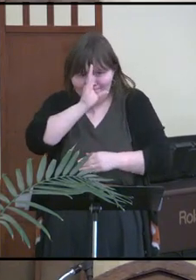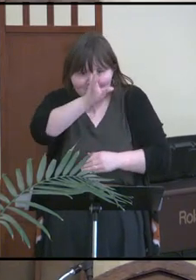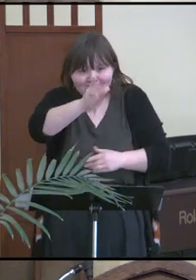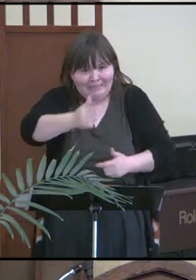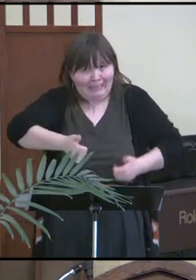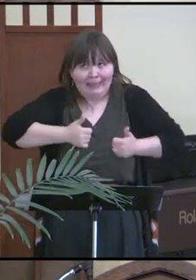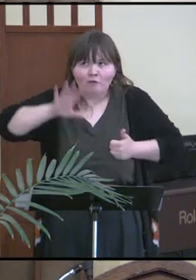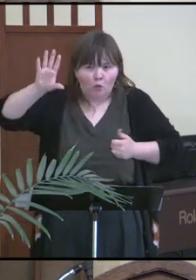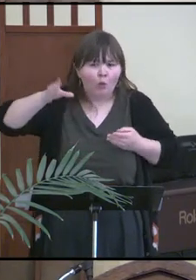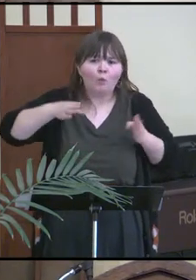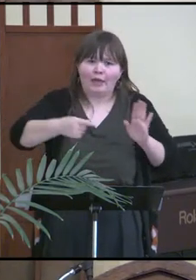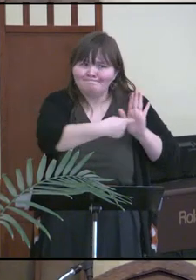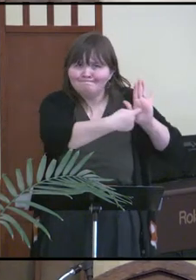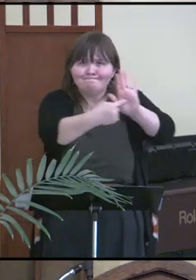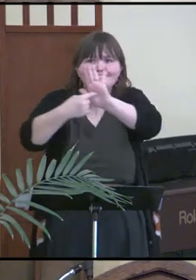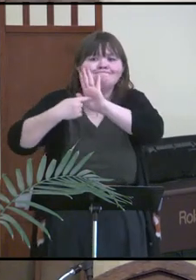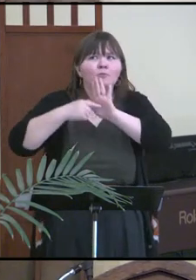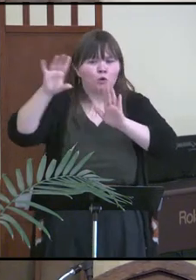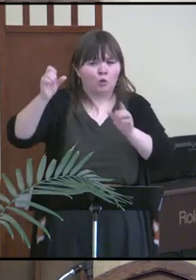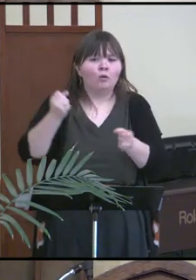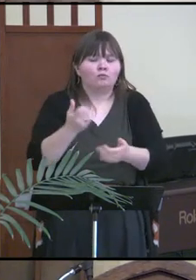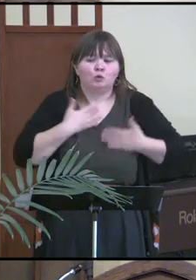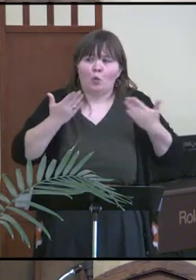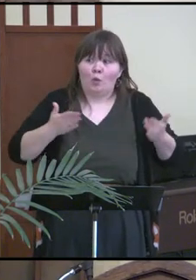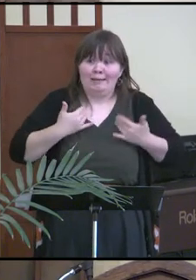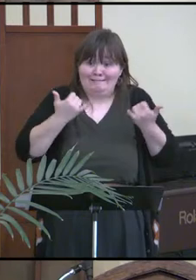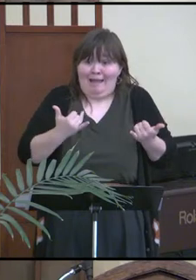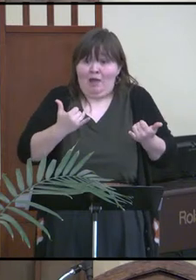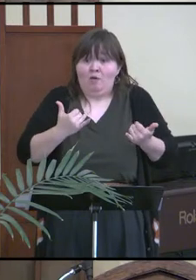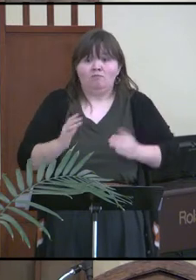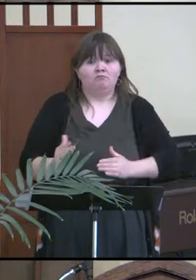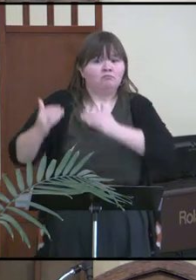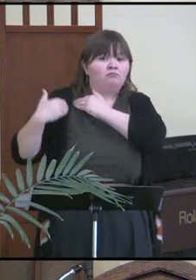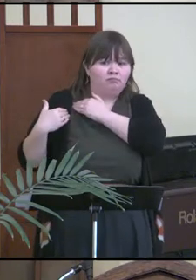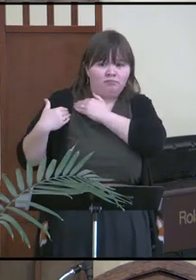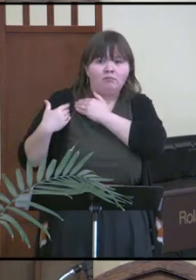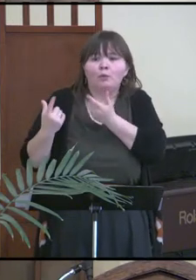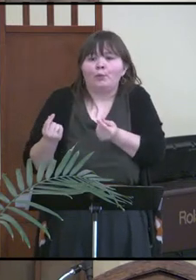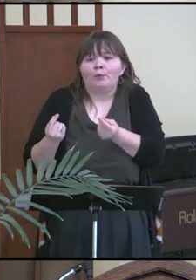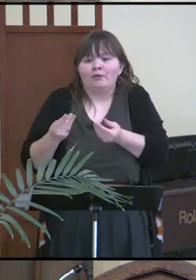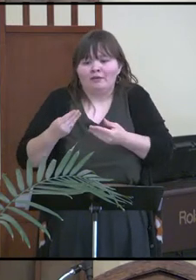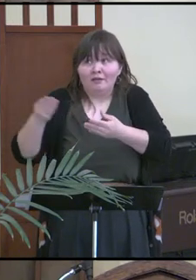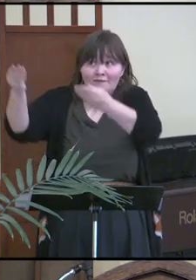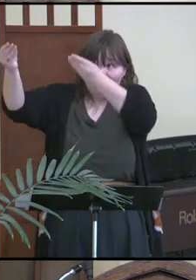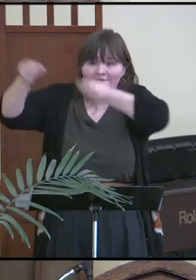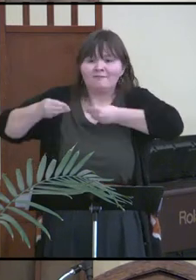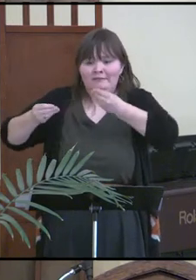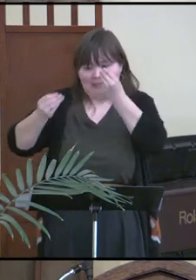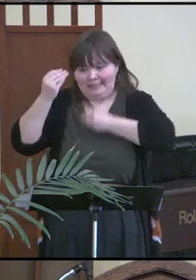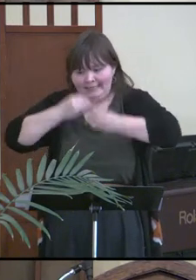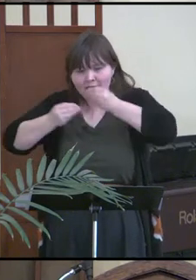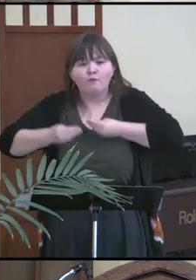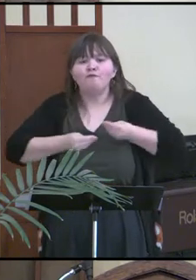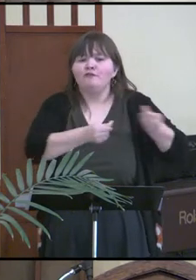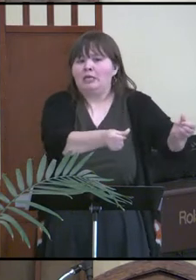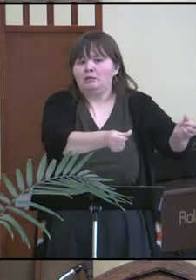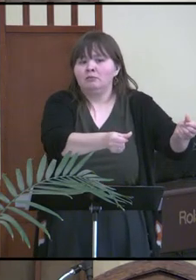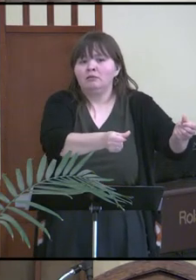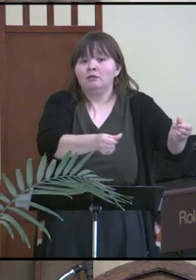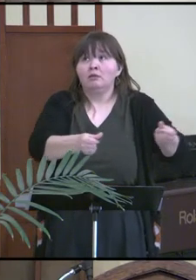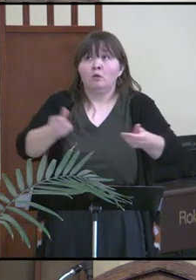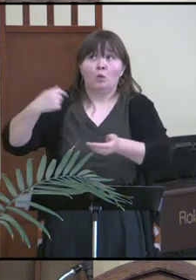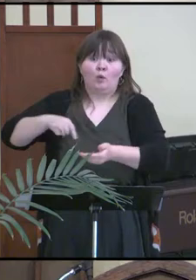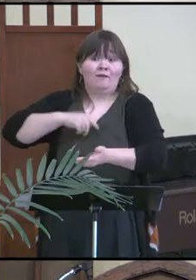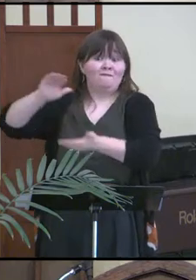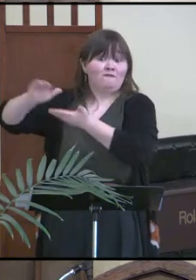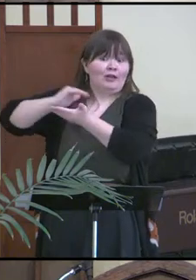and share your joy. We are now commissioned to feed as we have been fed, to forgive as we have